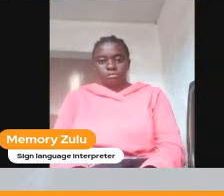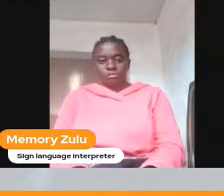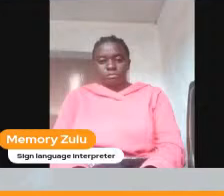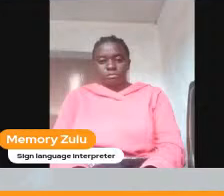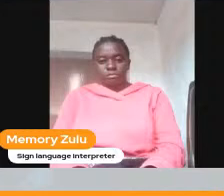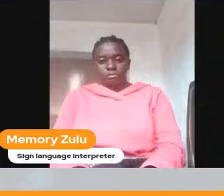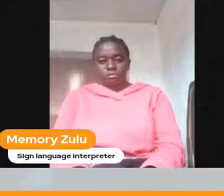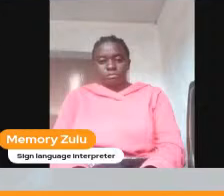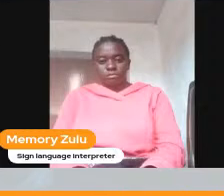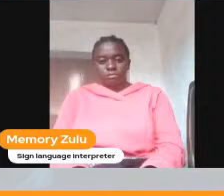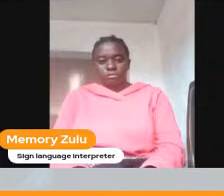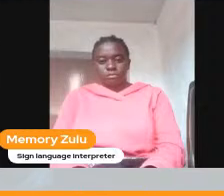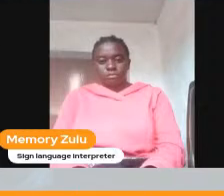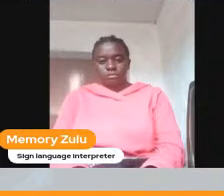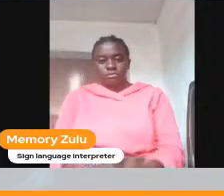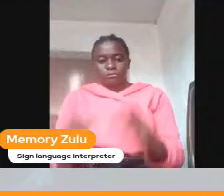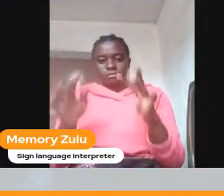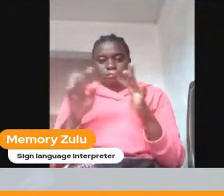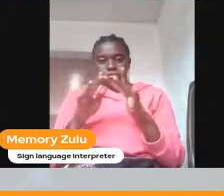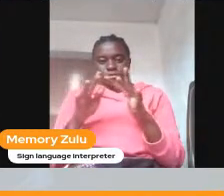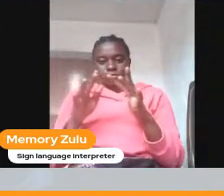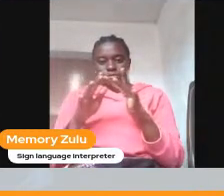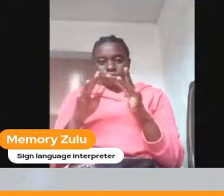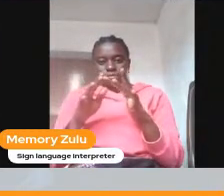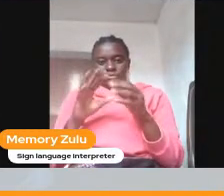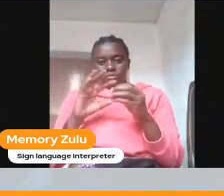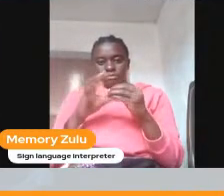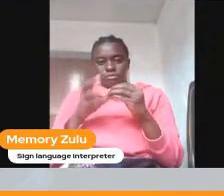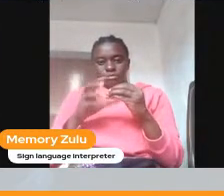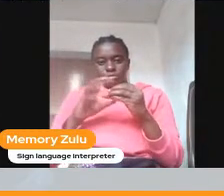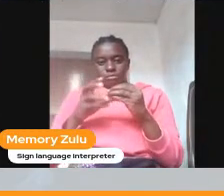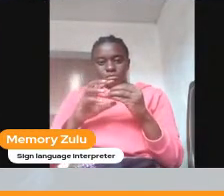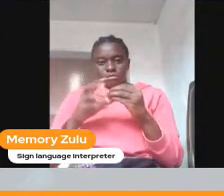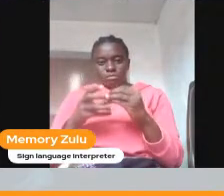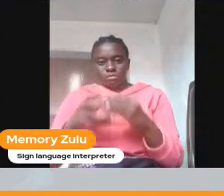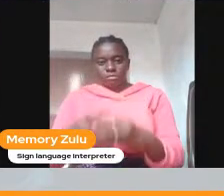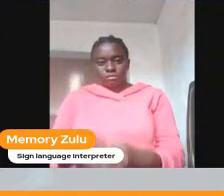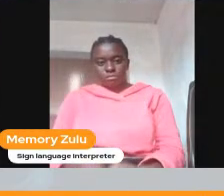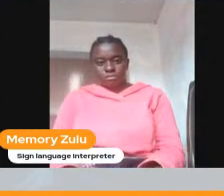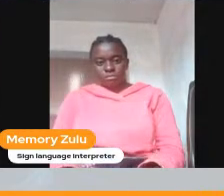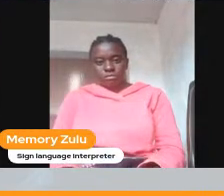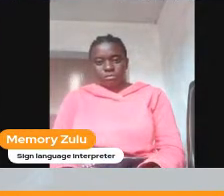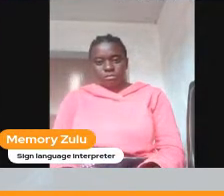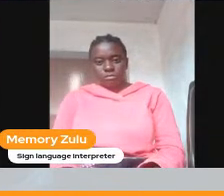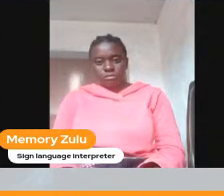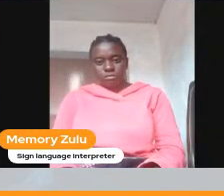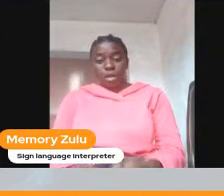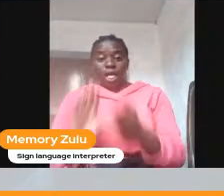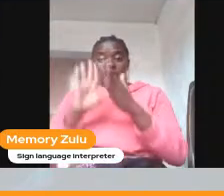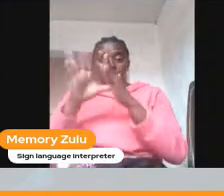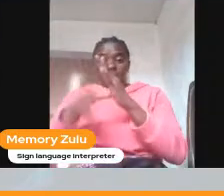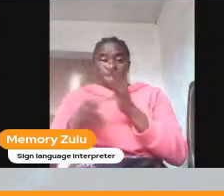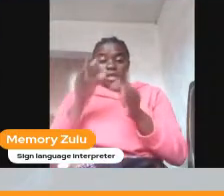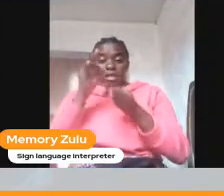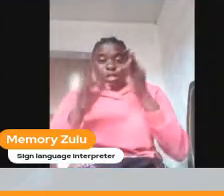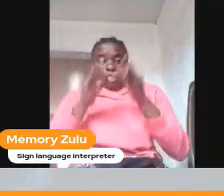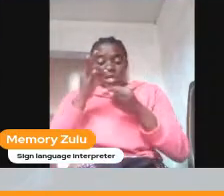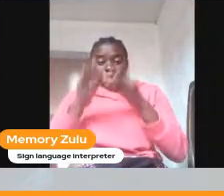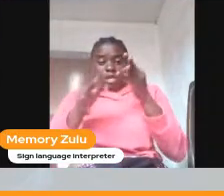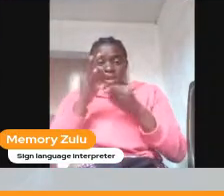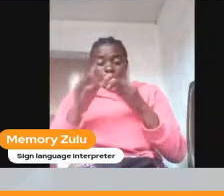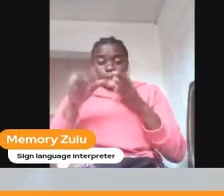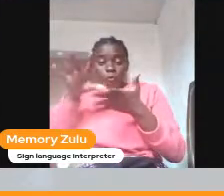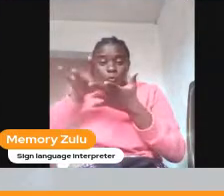we are found with STI, will be treated. Stigma is not good. It can make someone be demoralized to even go